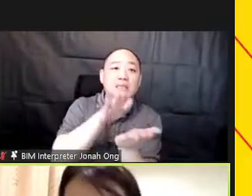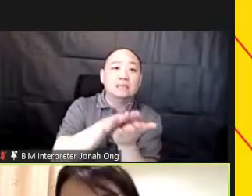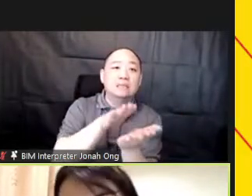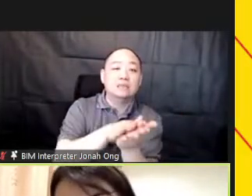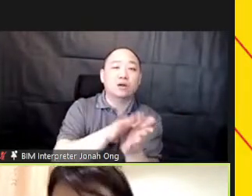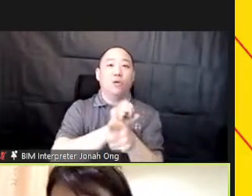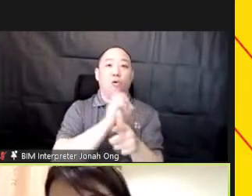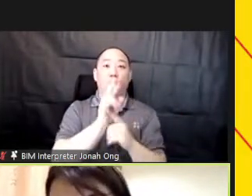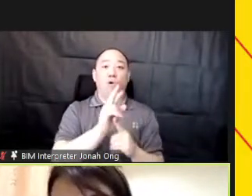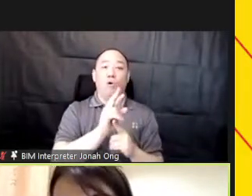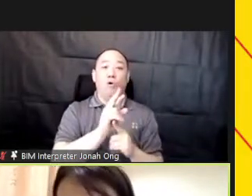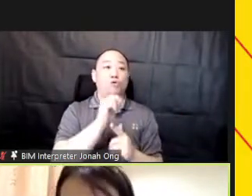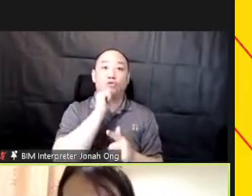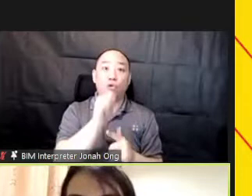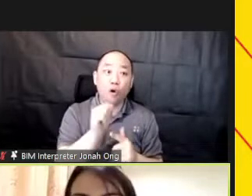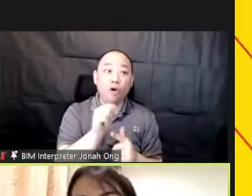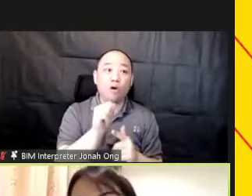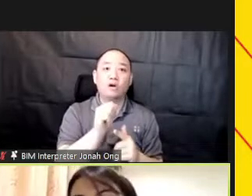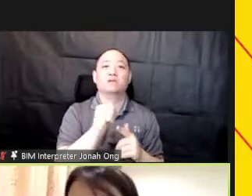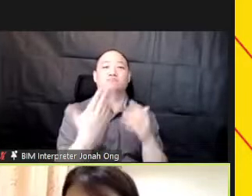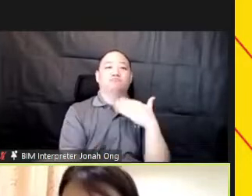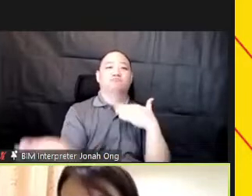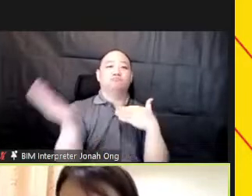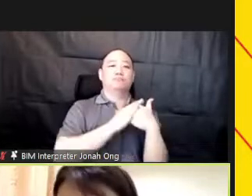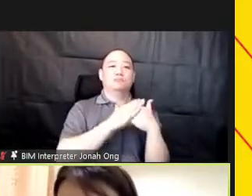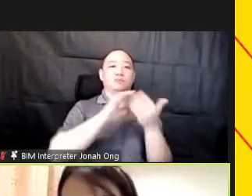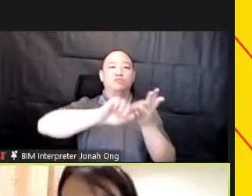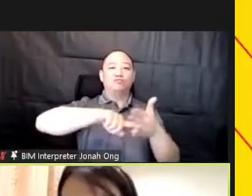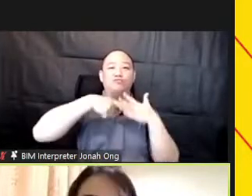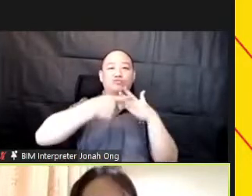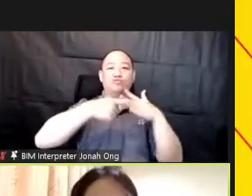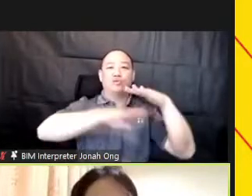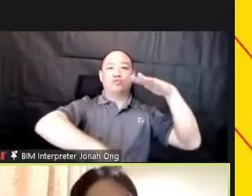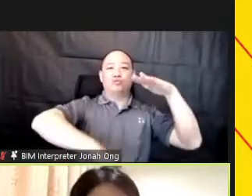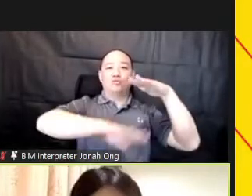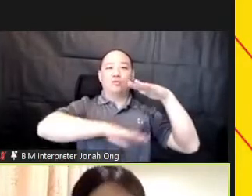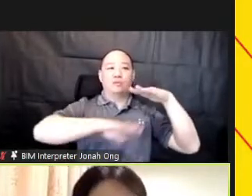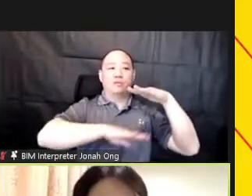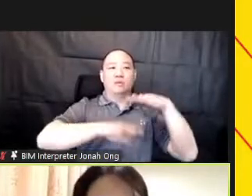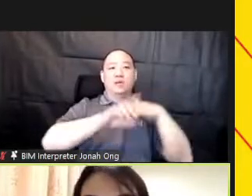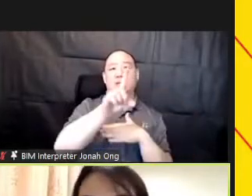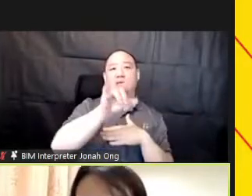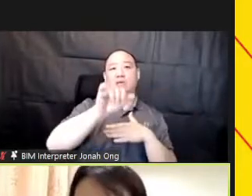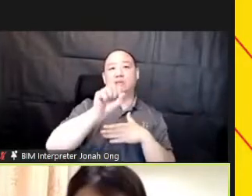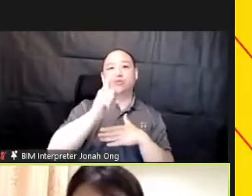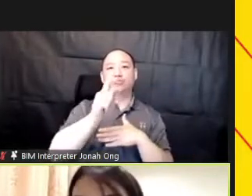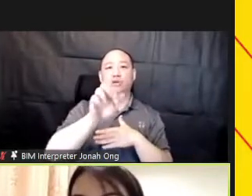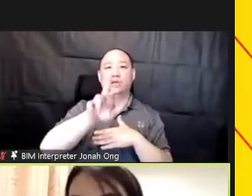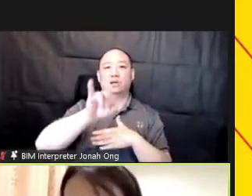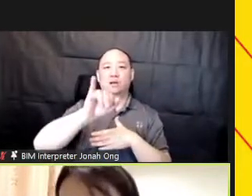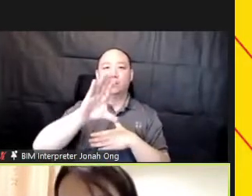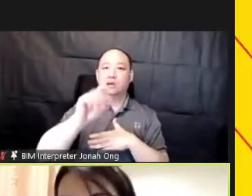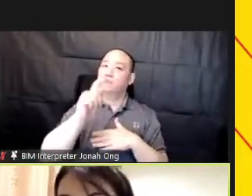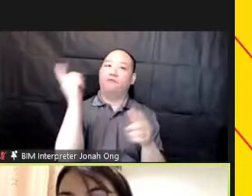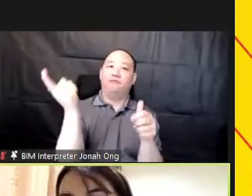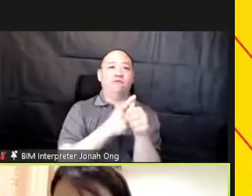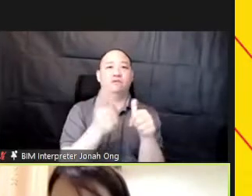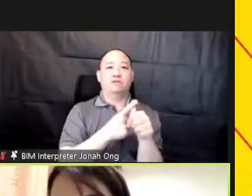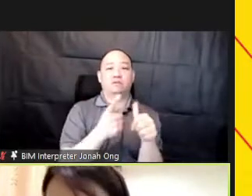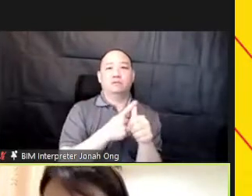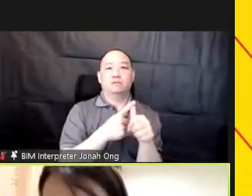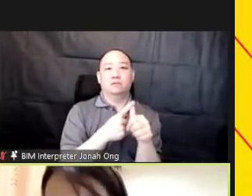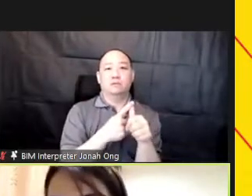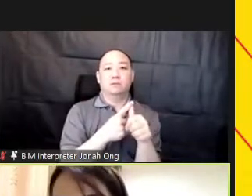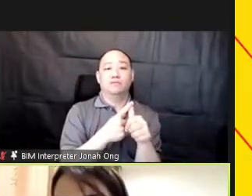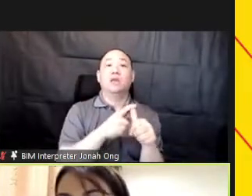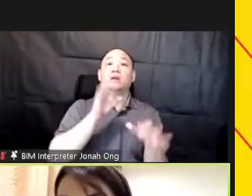district and the state and finally federal. And it's the same with policy. So a lot of times people say, okay, if you know literacy is